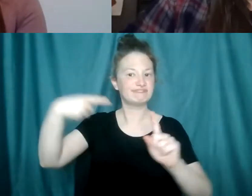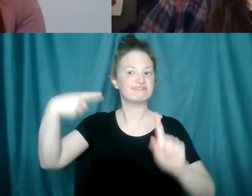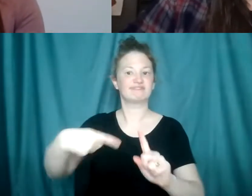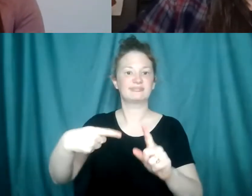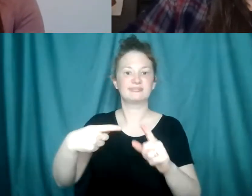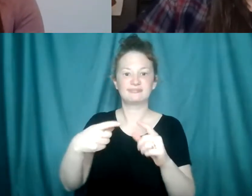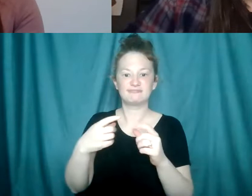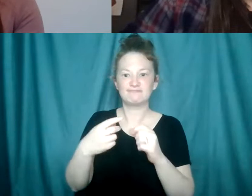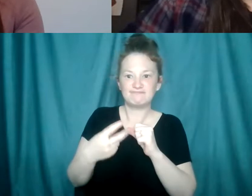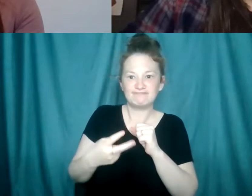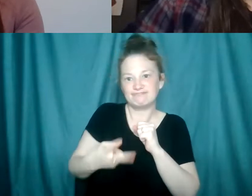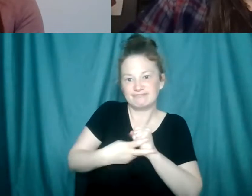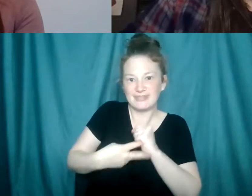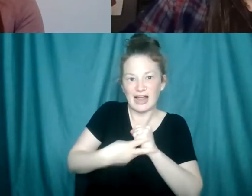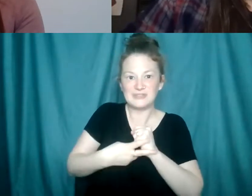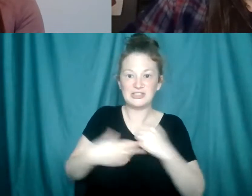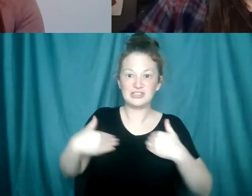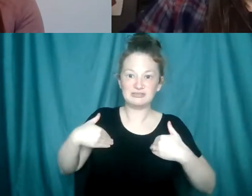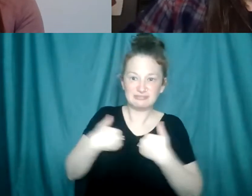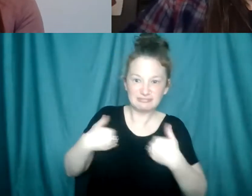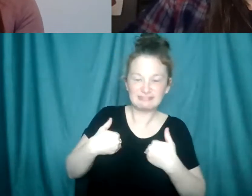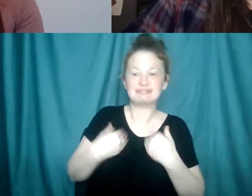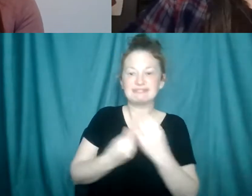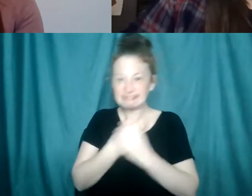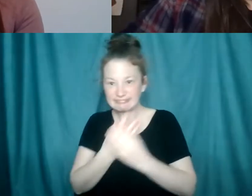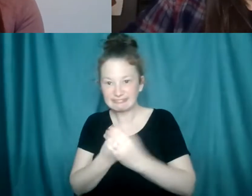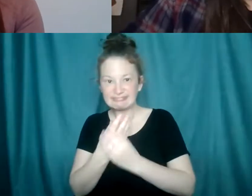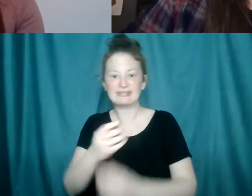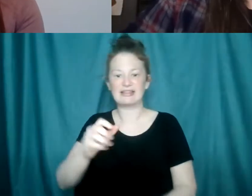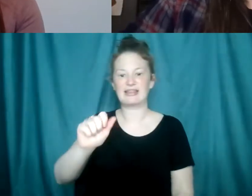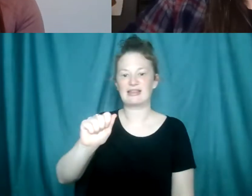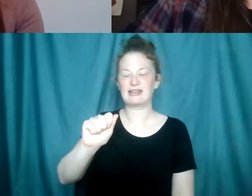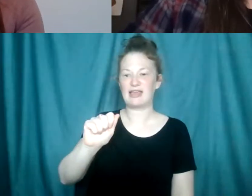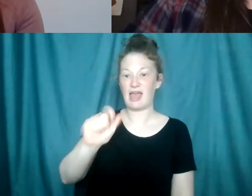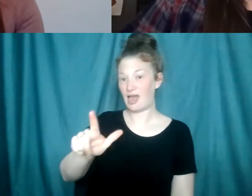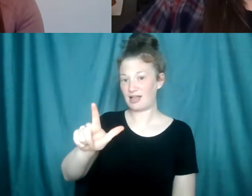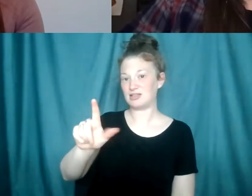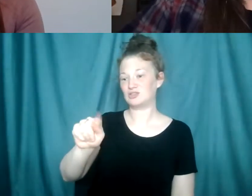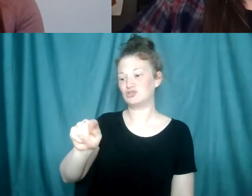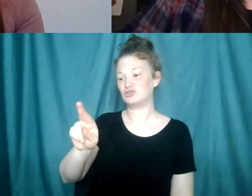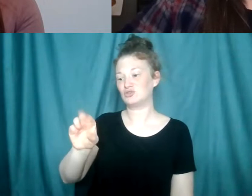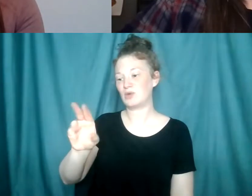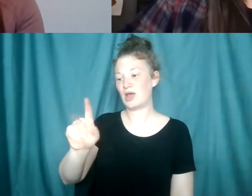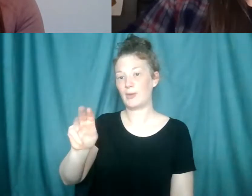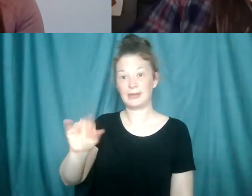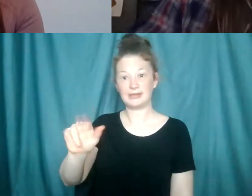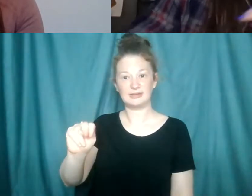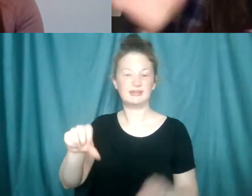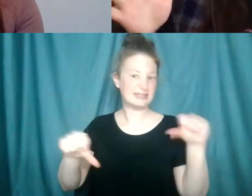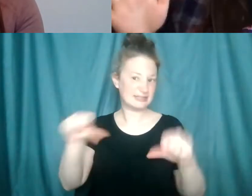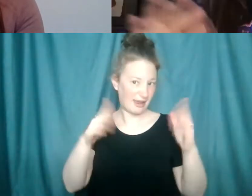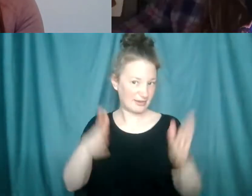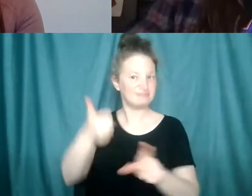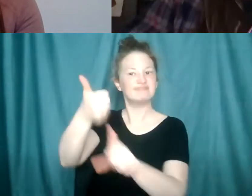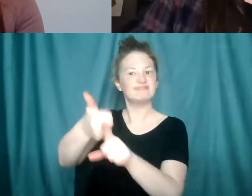conservation with Al Troutman. Al is an incredibly engaging, wonderful scientist who works on